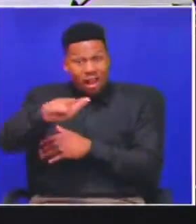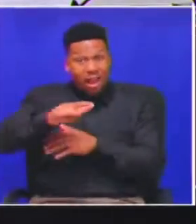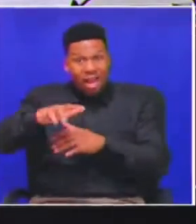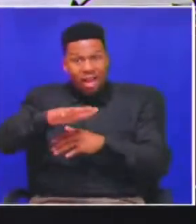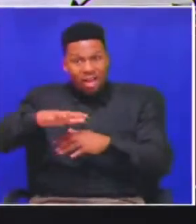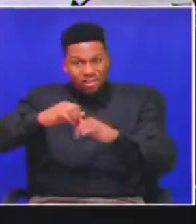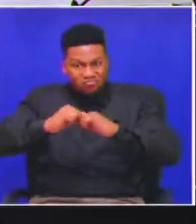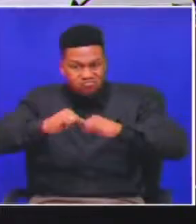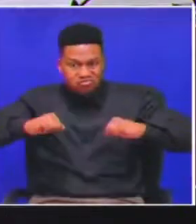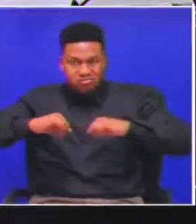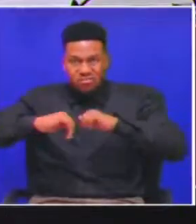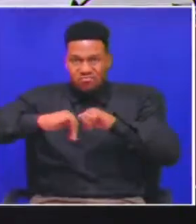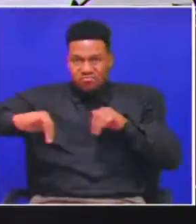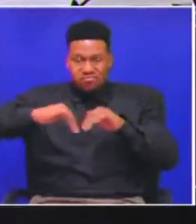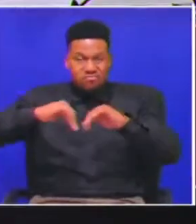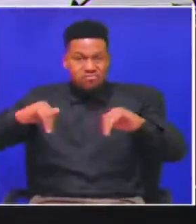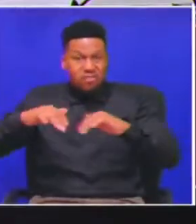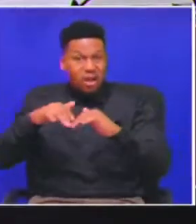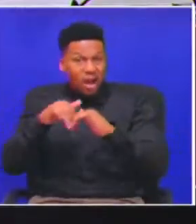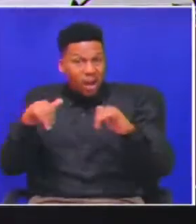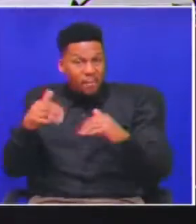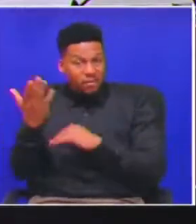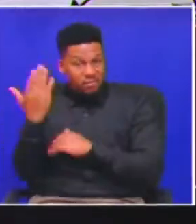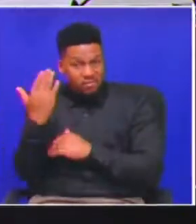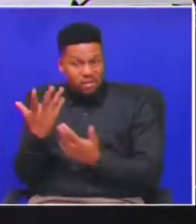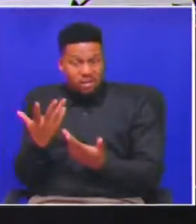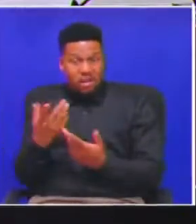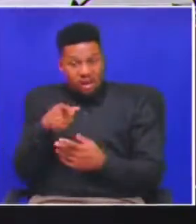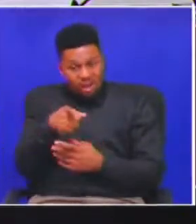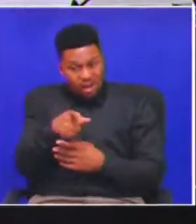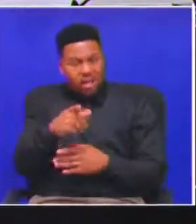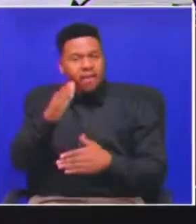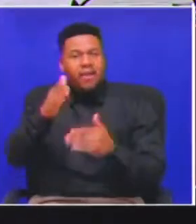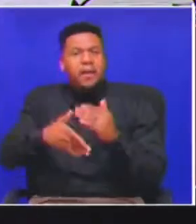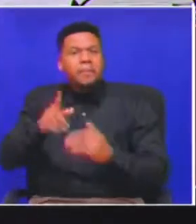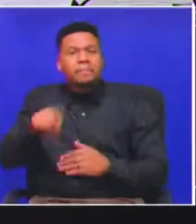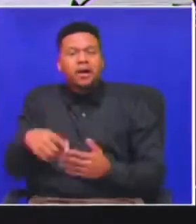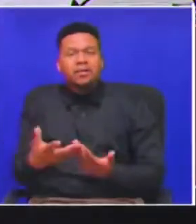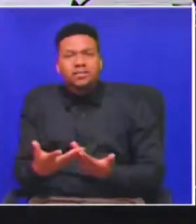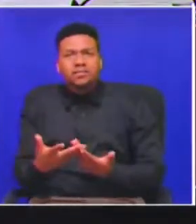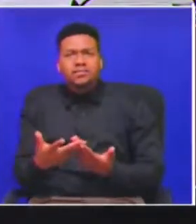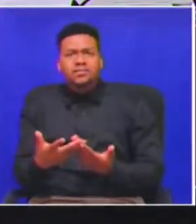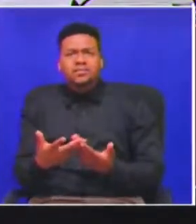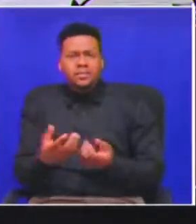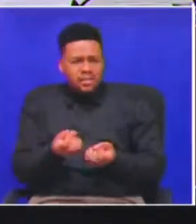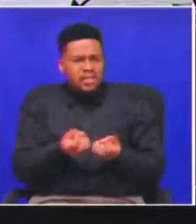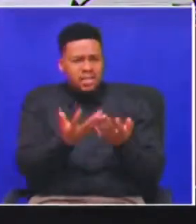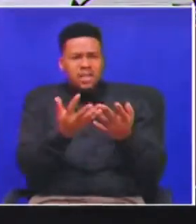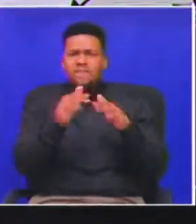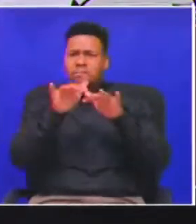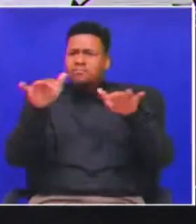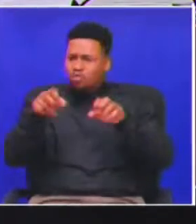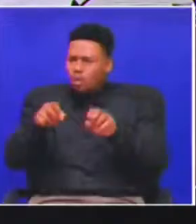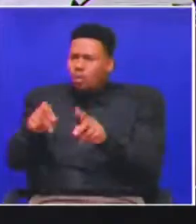we've continued with it to a great fault, but we also need to give people opportunities that